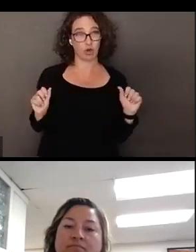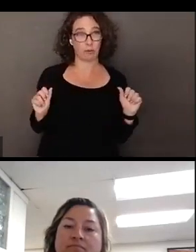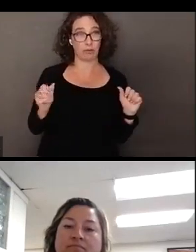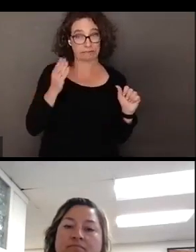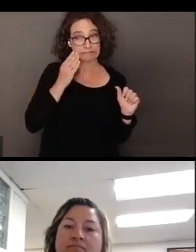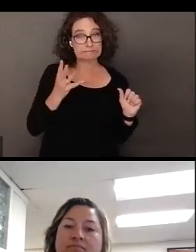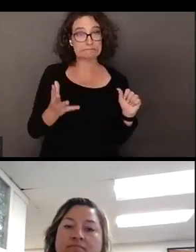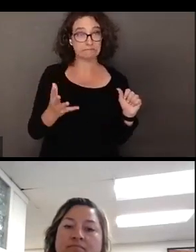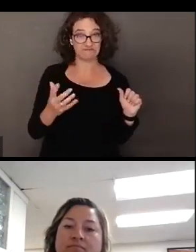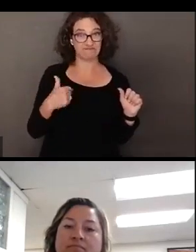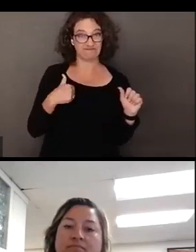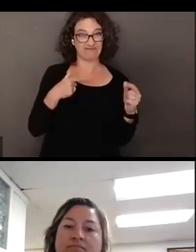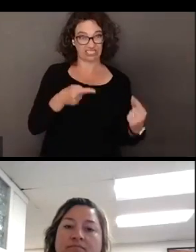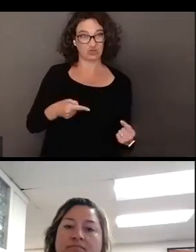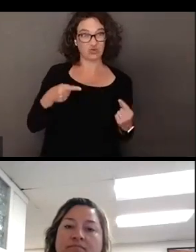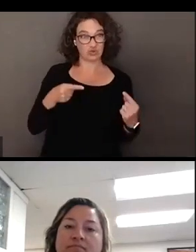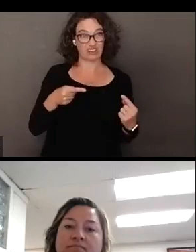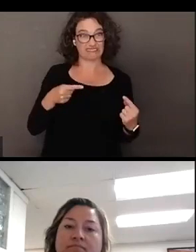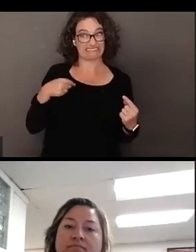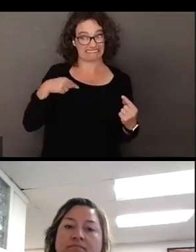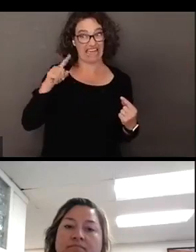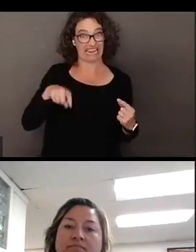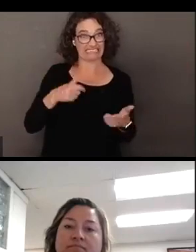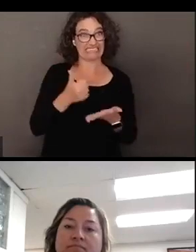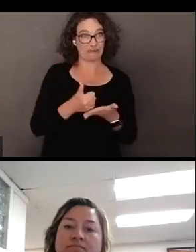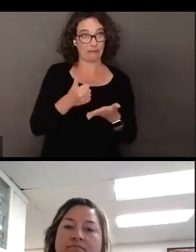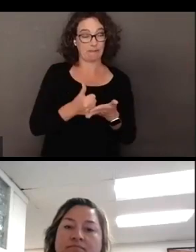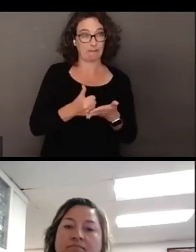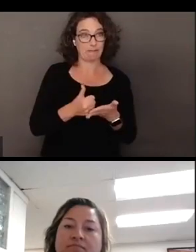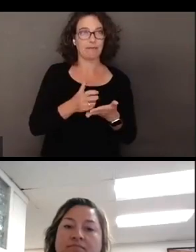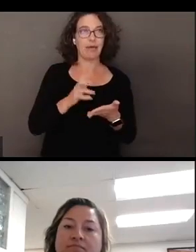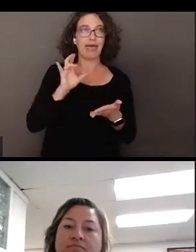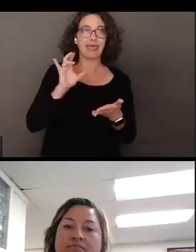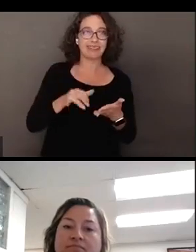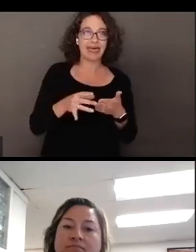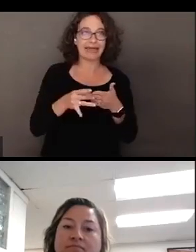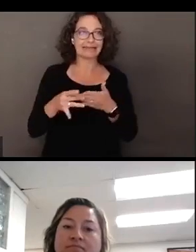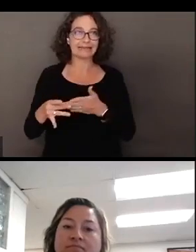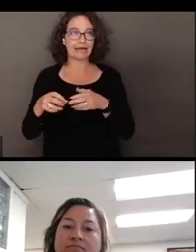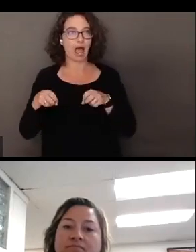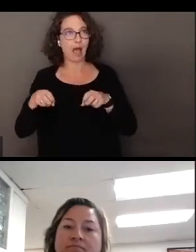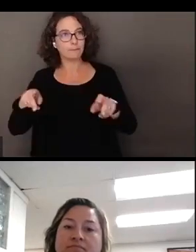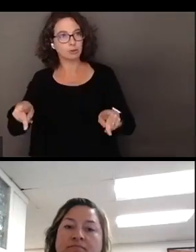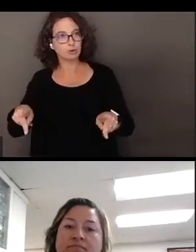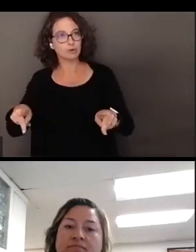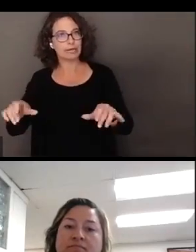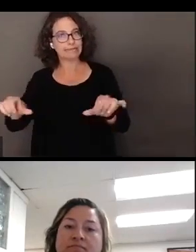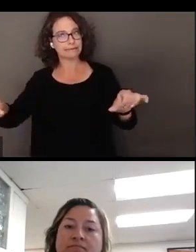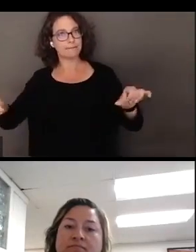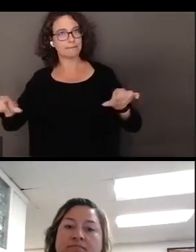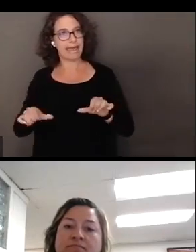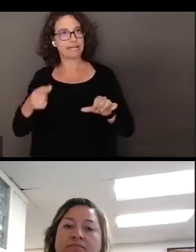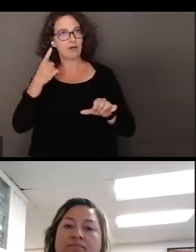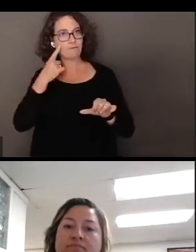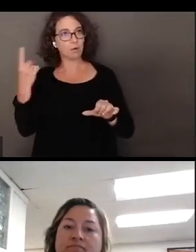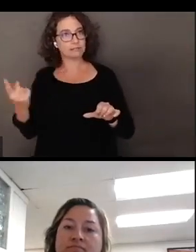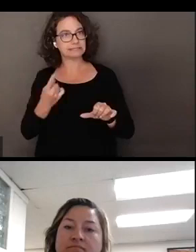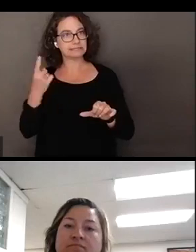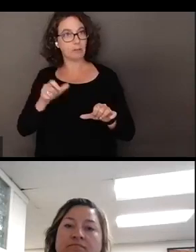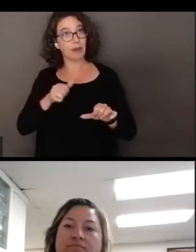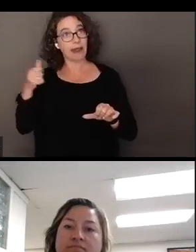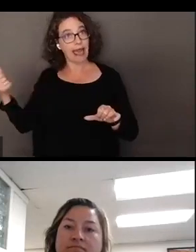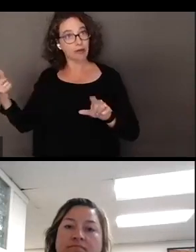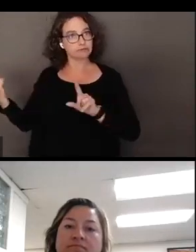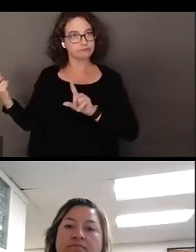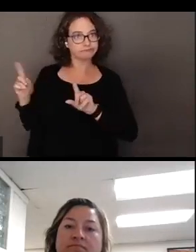struggle and need care. And that creates opportunity and space for someone else to walk that path alongside